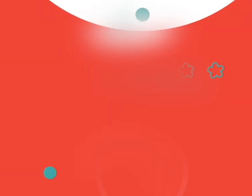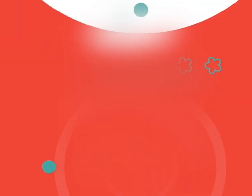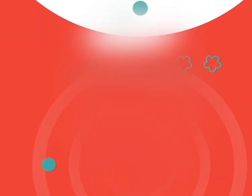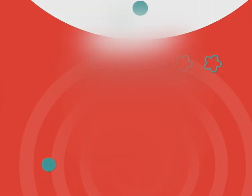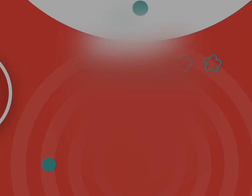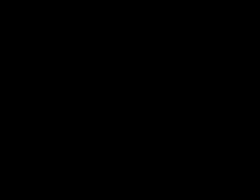D. Thank you.